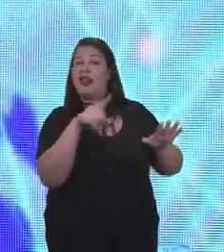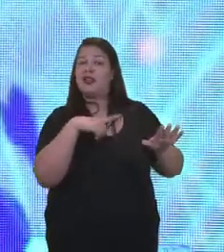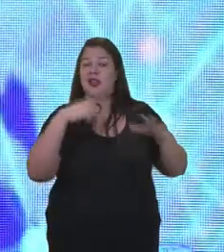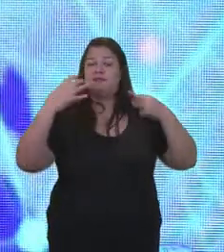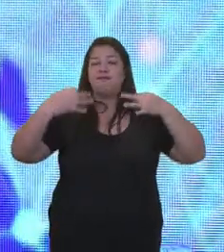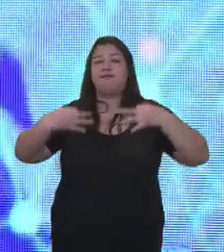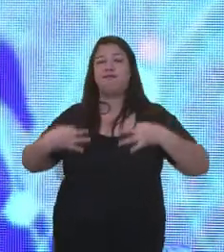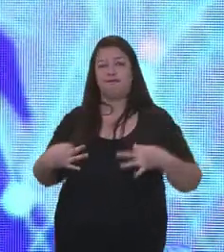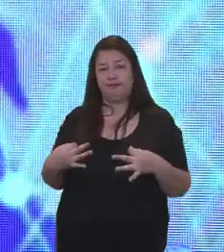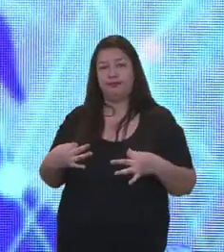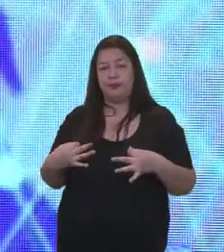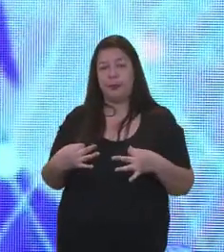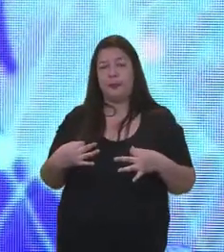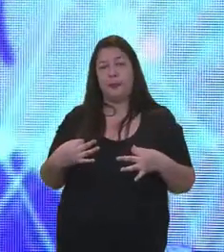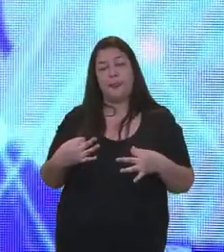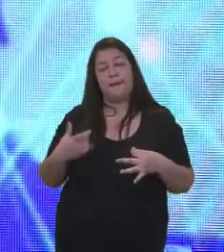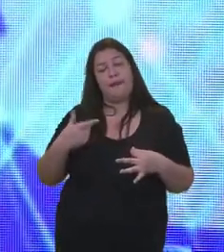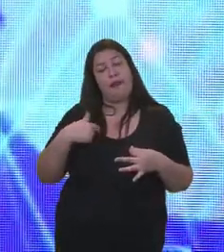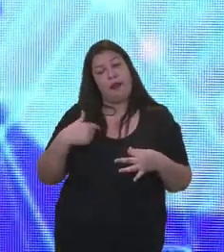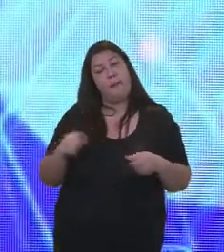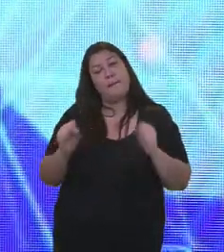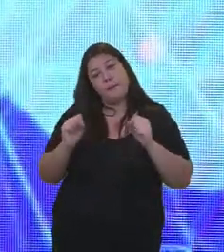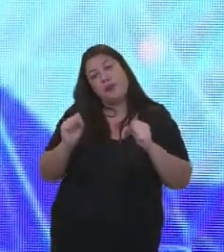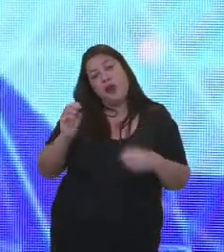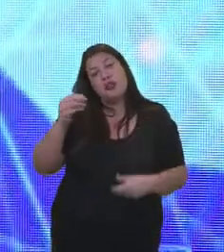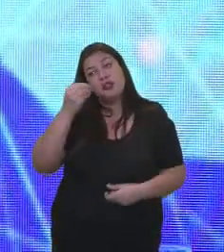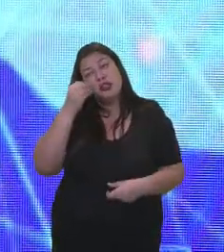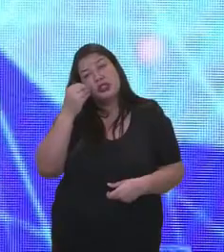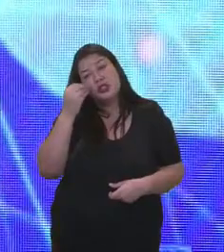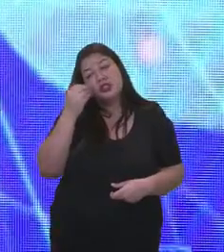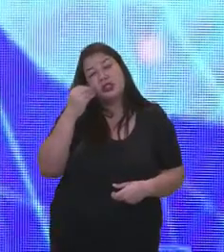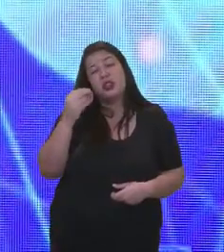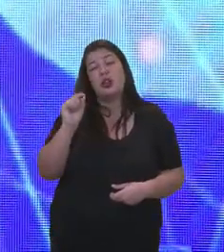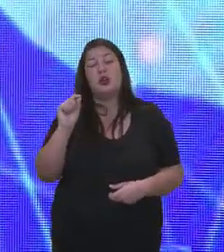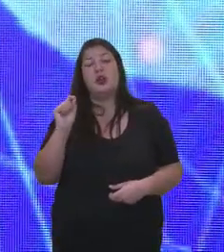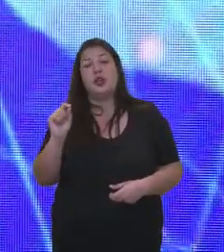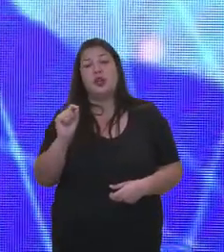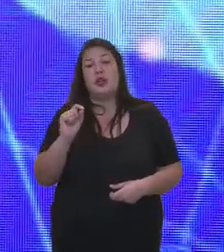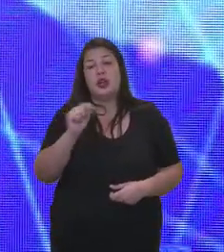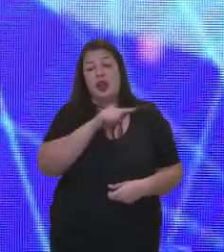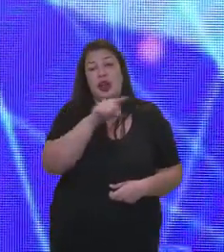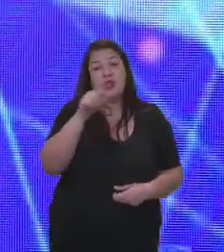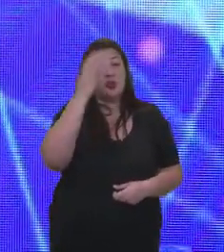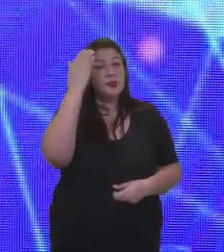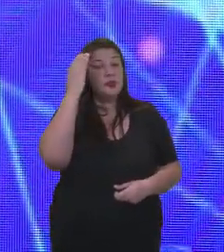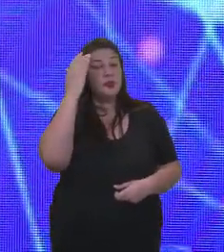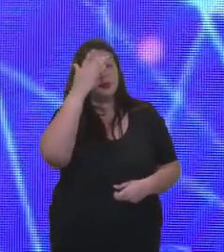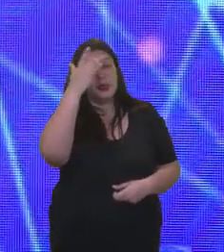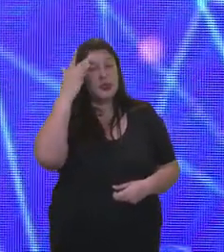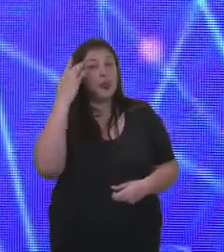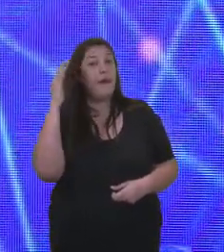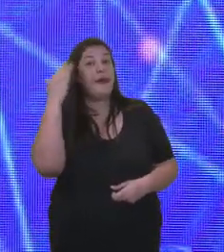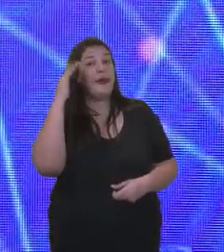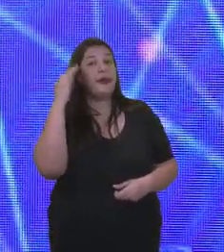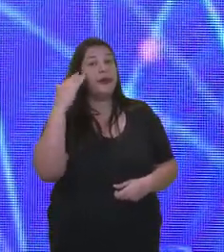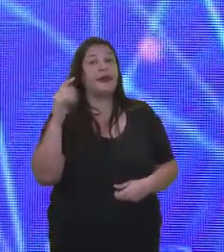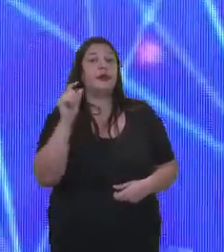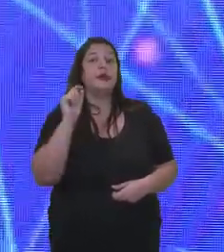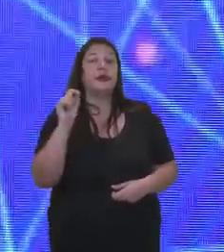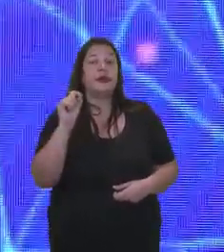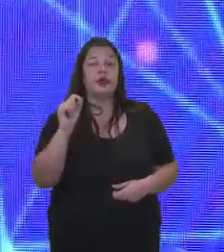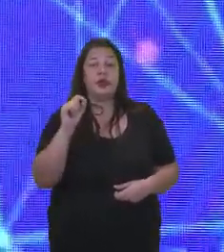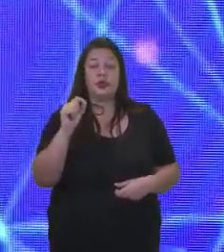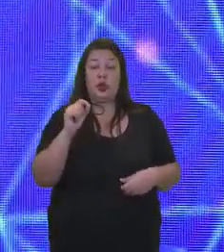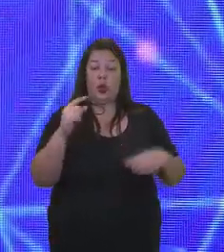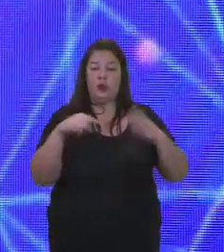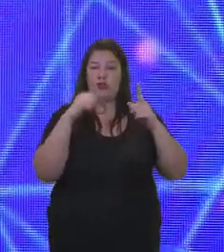to have dignity. And from that moment onwards, I can try to make that people to understand